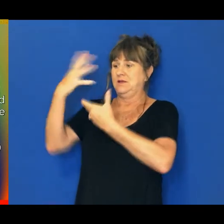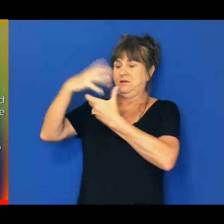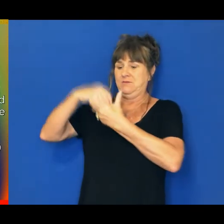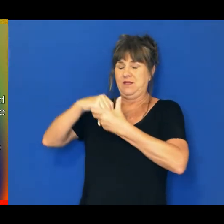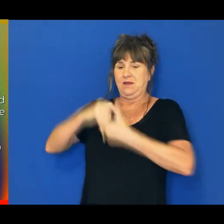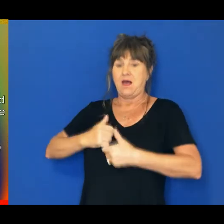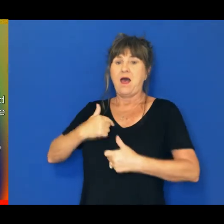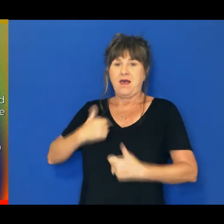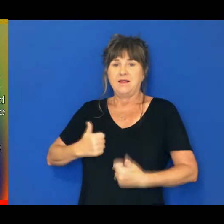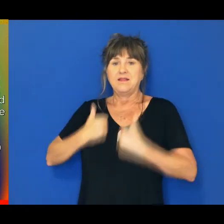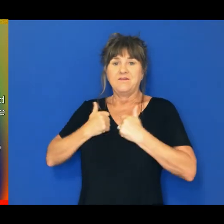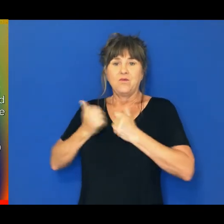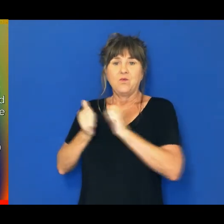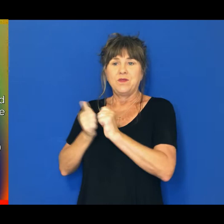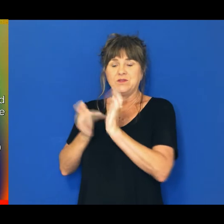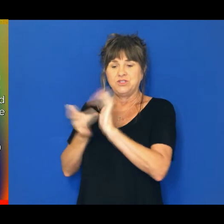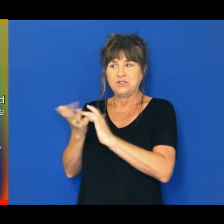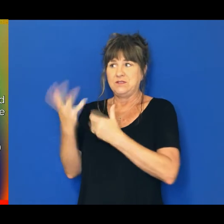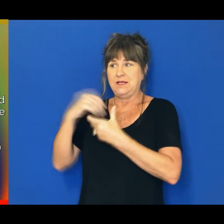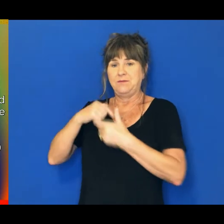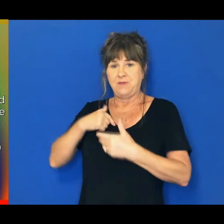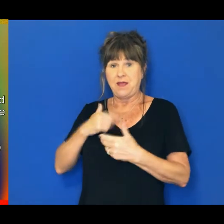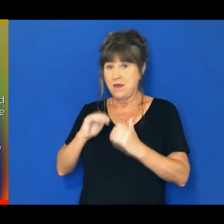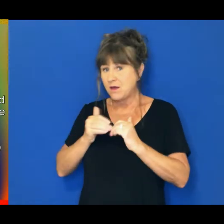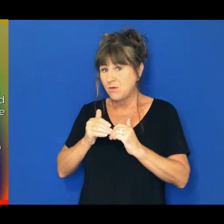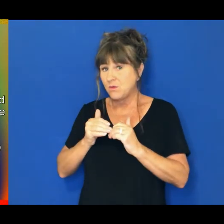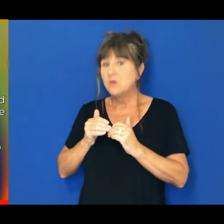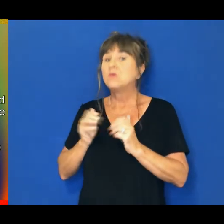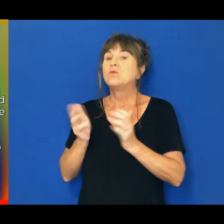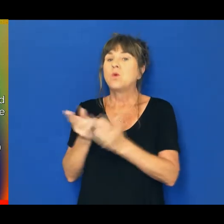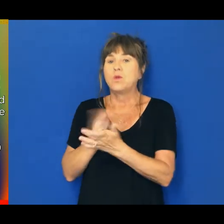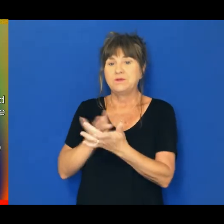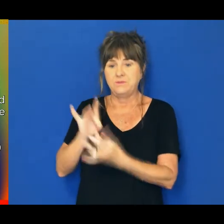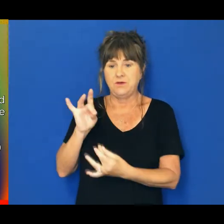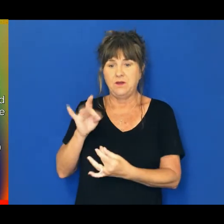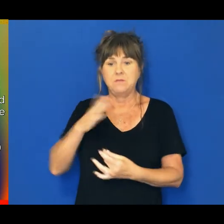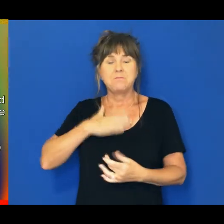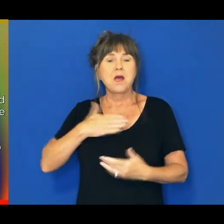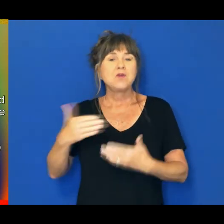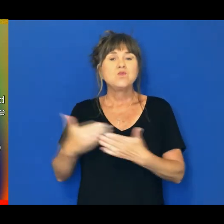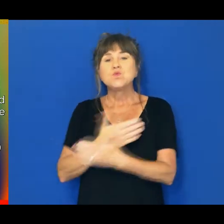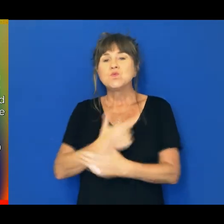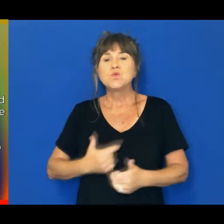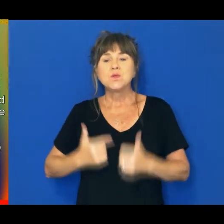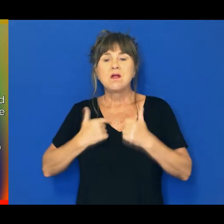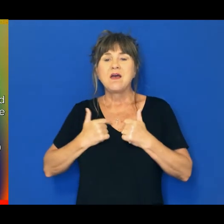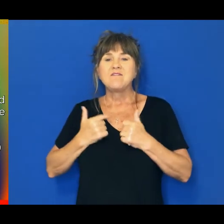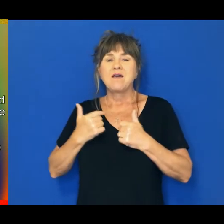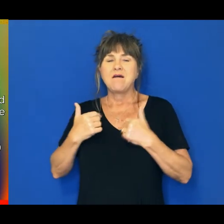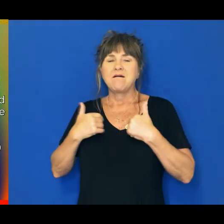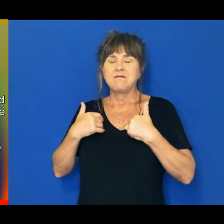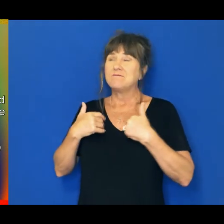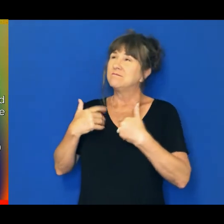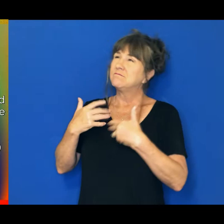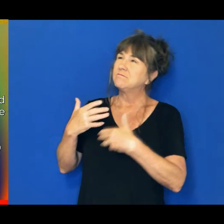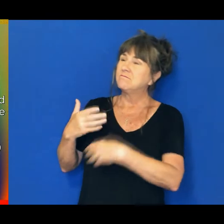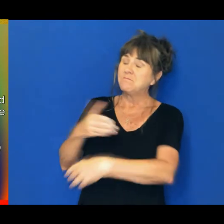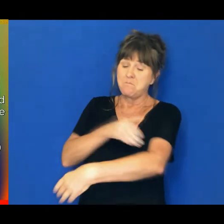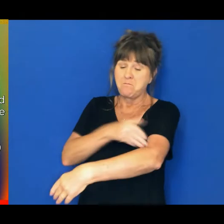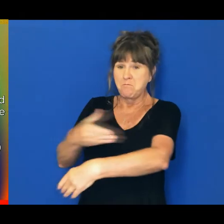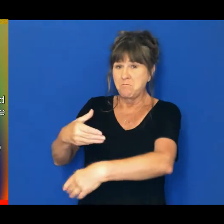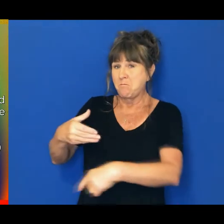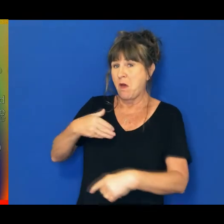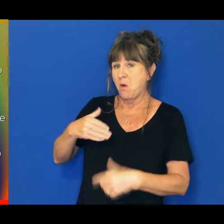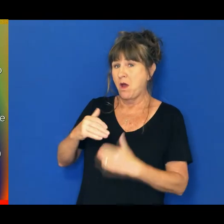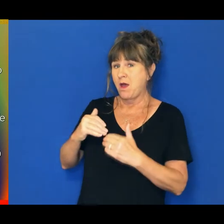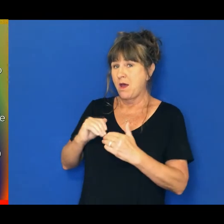the Spirit. We live in union as one. My new life is empowered by faith of the Son